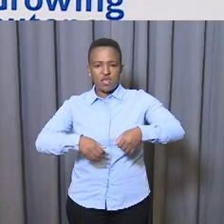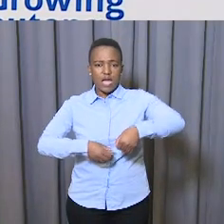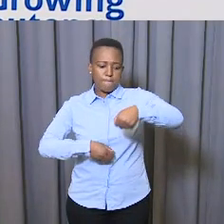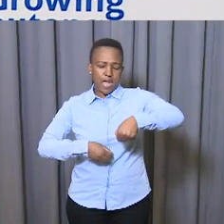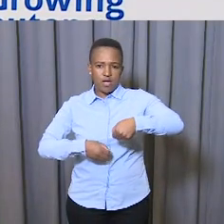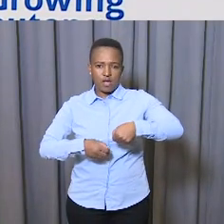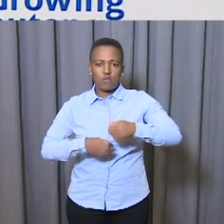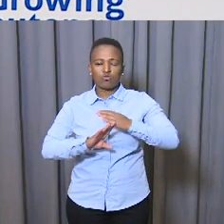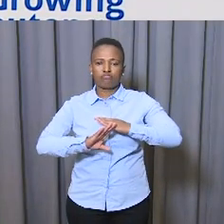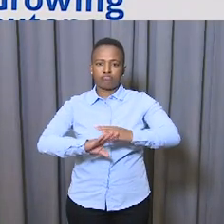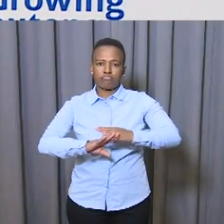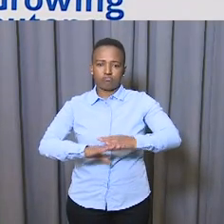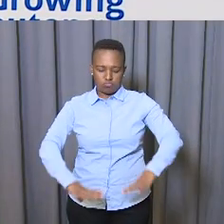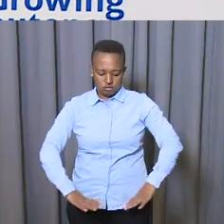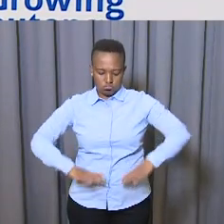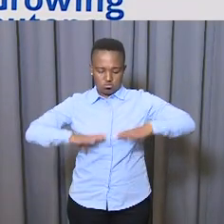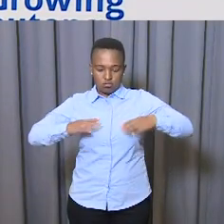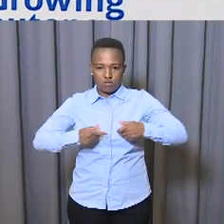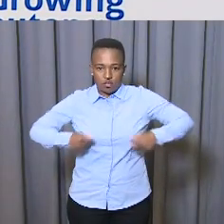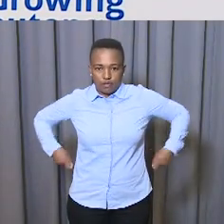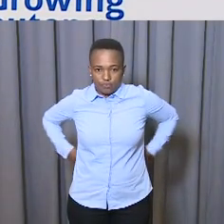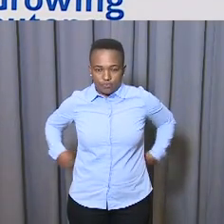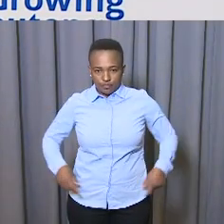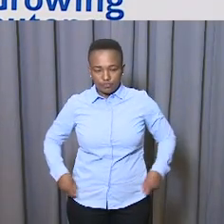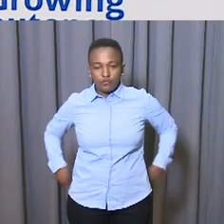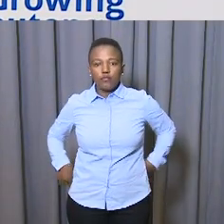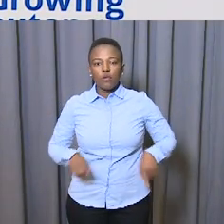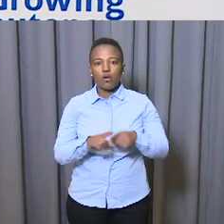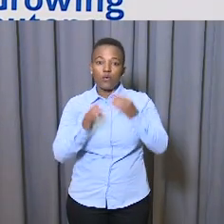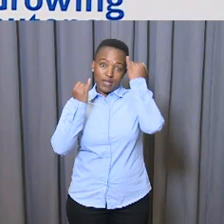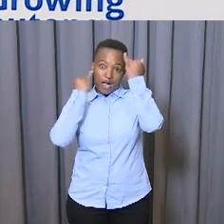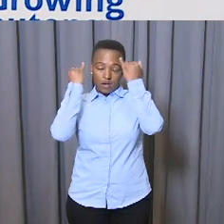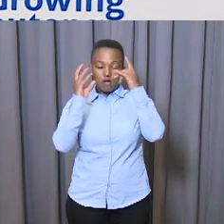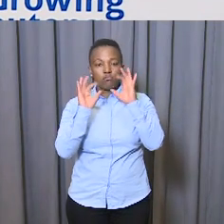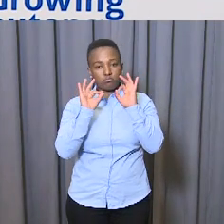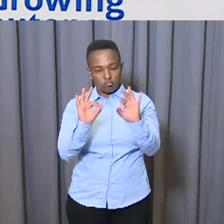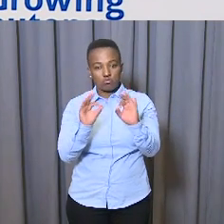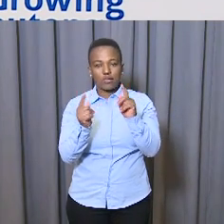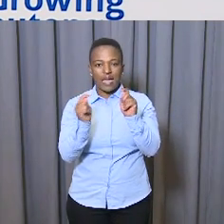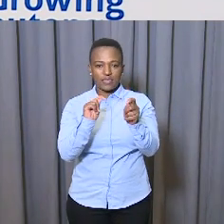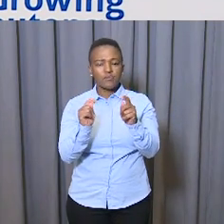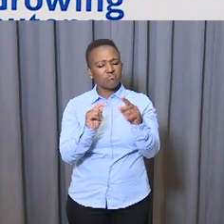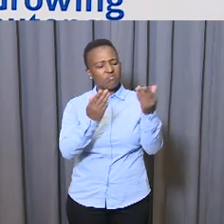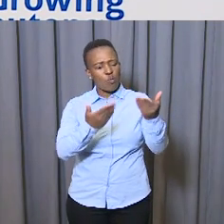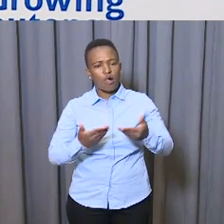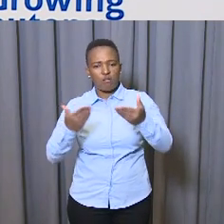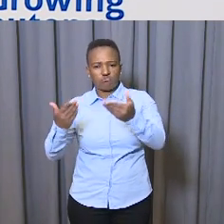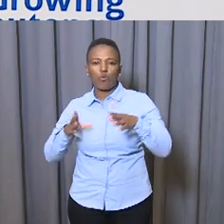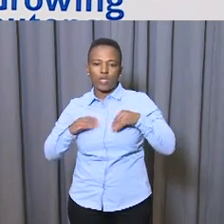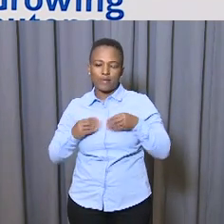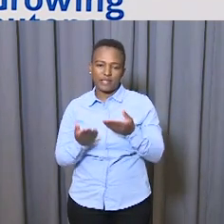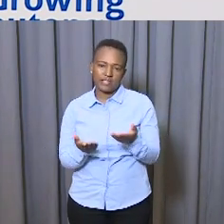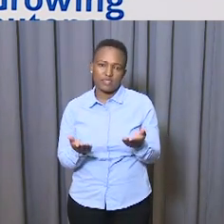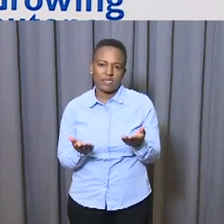more in terms of the apron. And these are innovations and adjustments that we actually welcome as part of